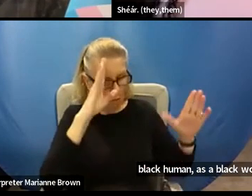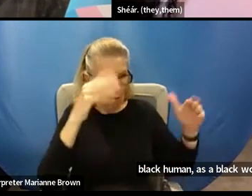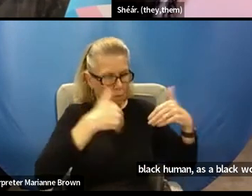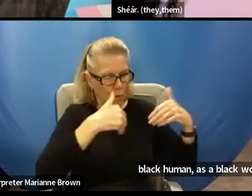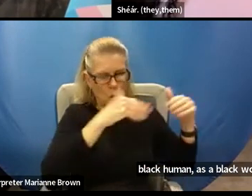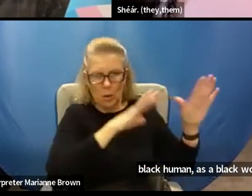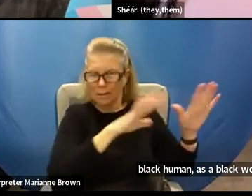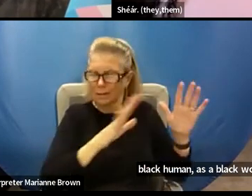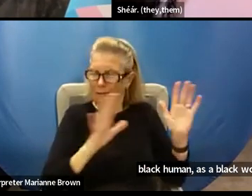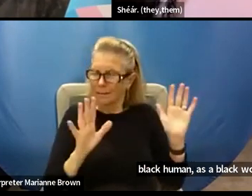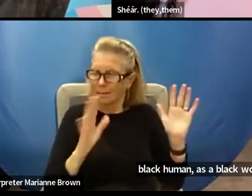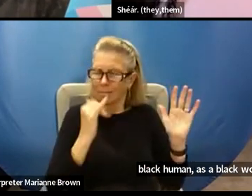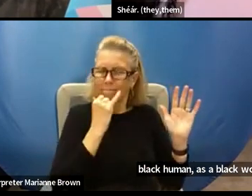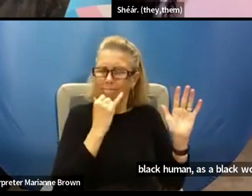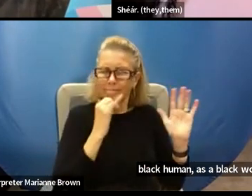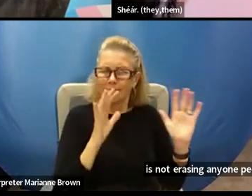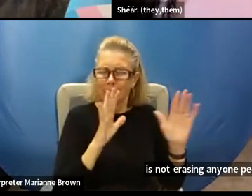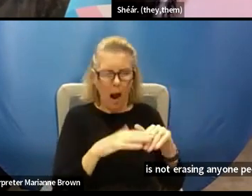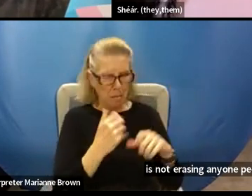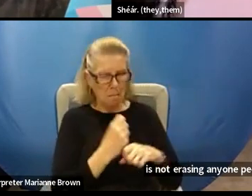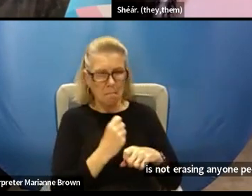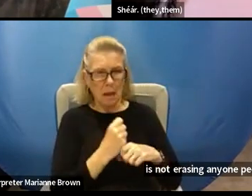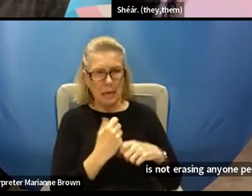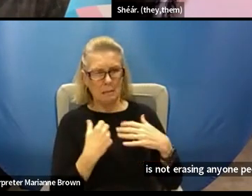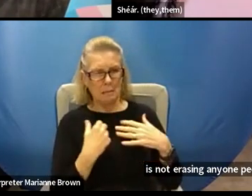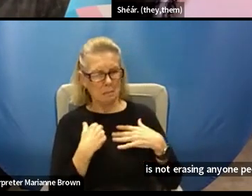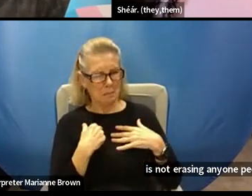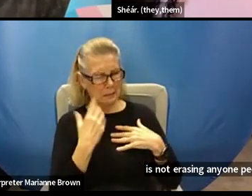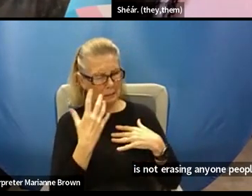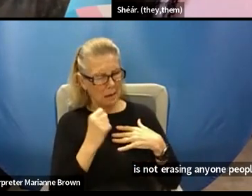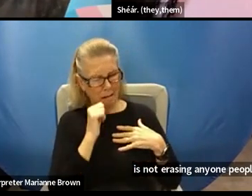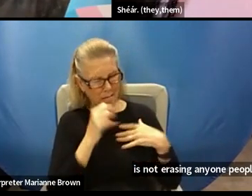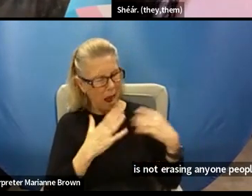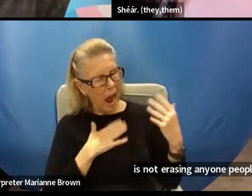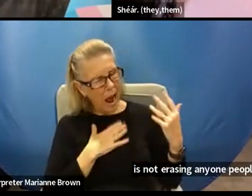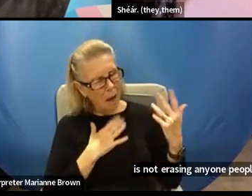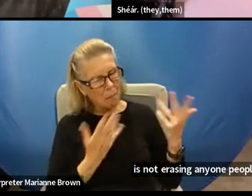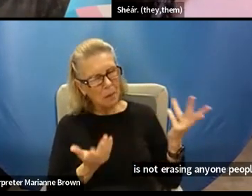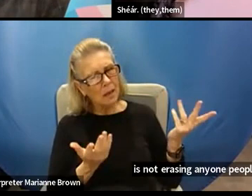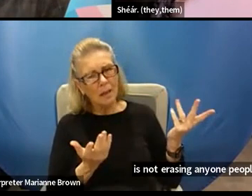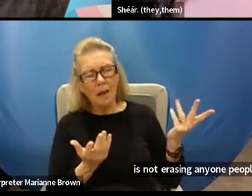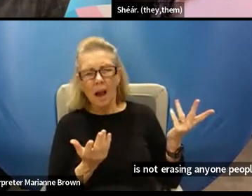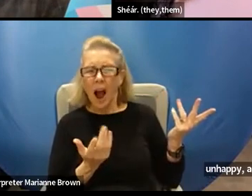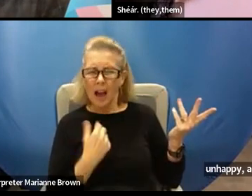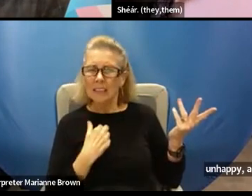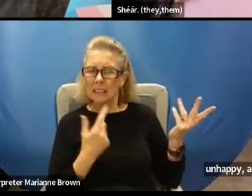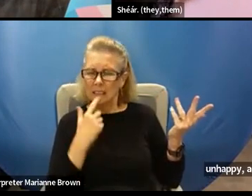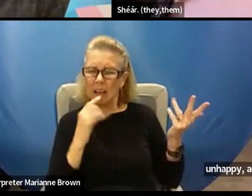on making me unhappy. And I say it that way because people are so